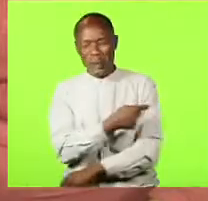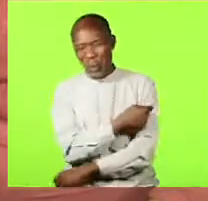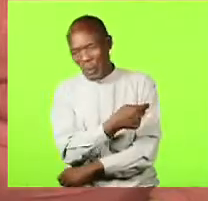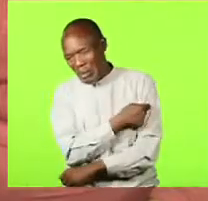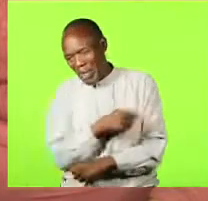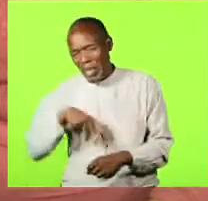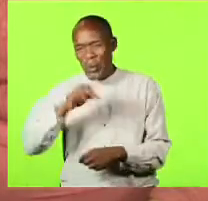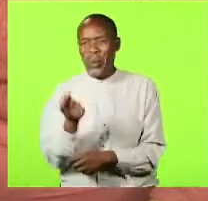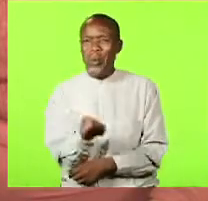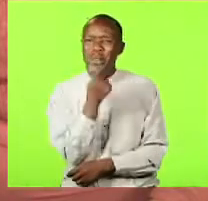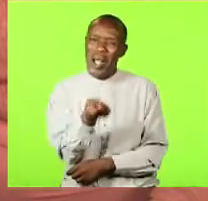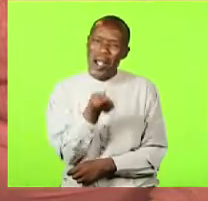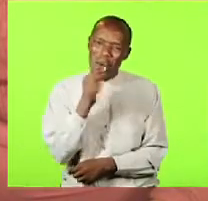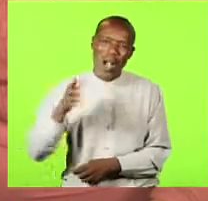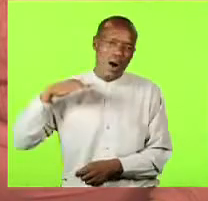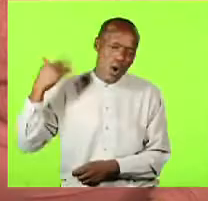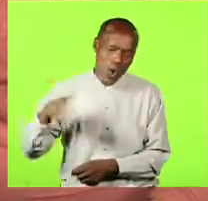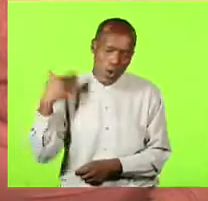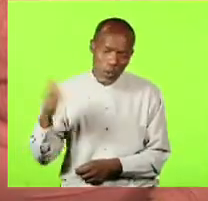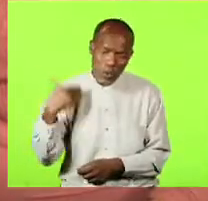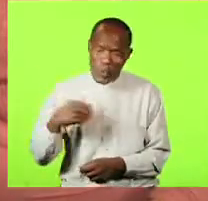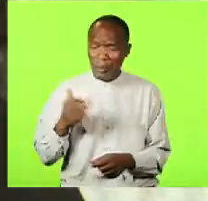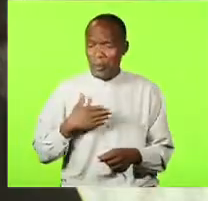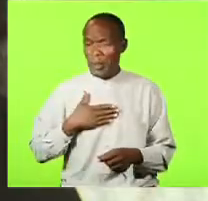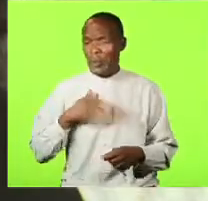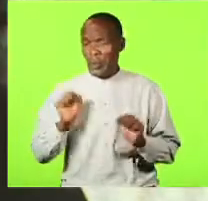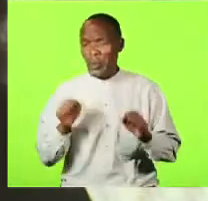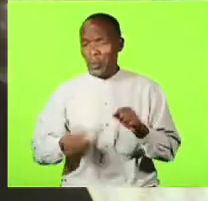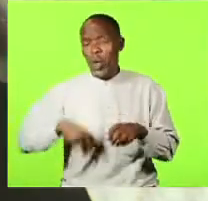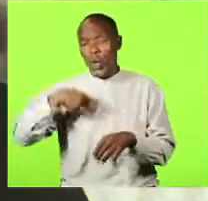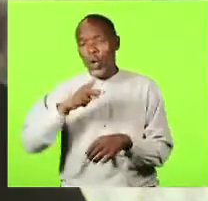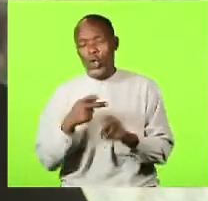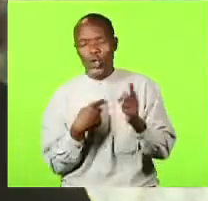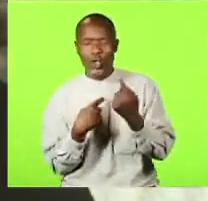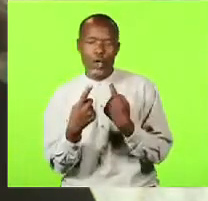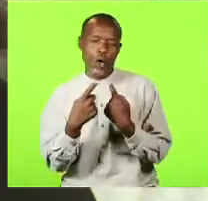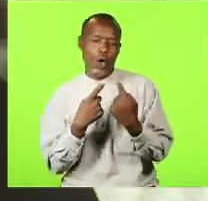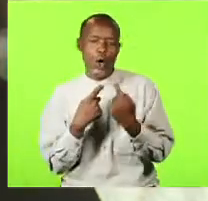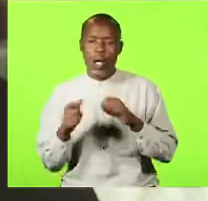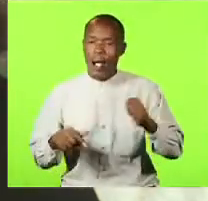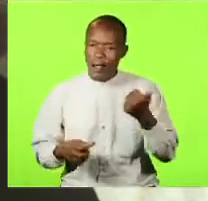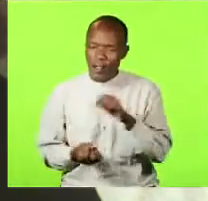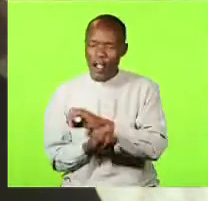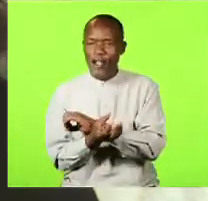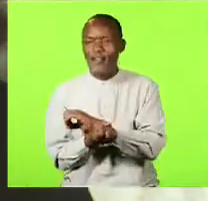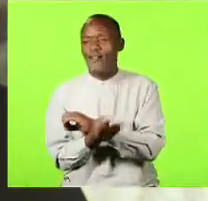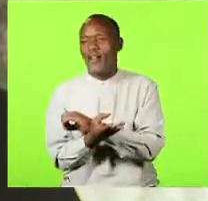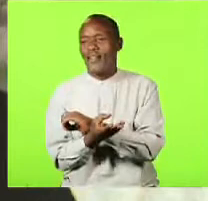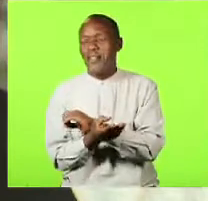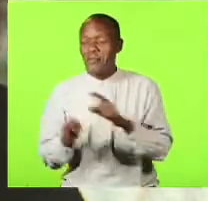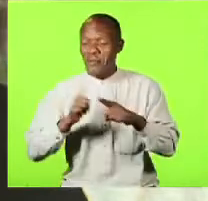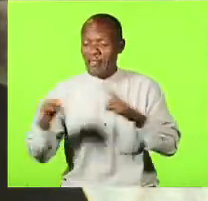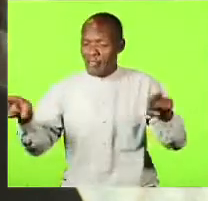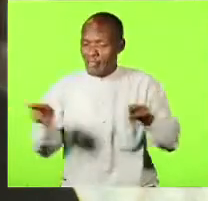we had take care of work, work, work, I had to take care of my mother and take care